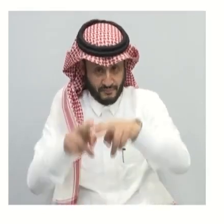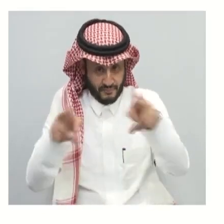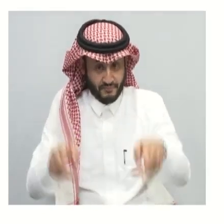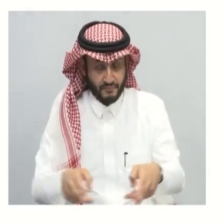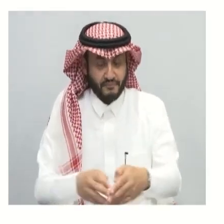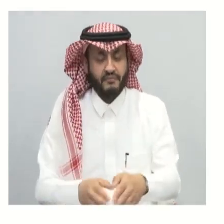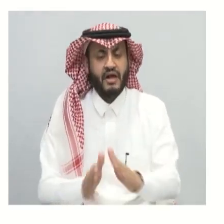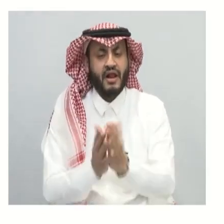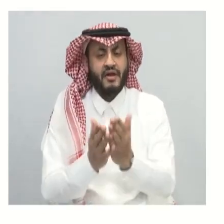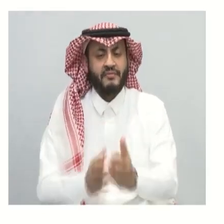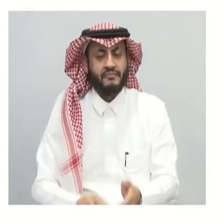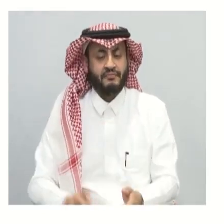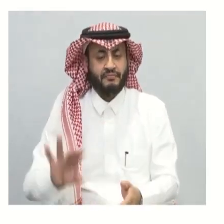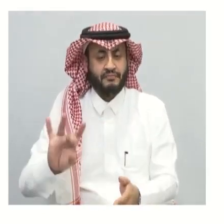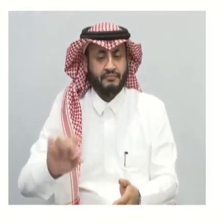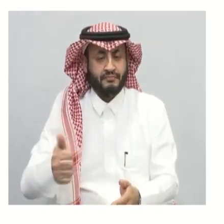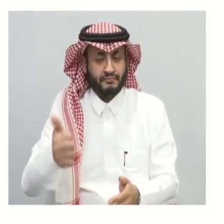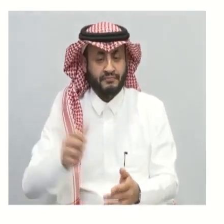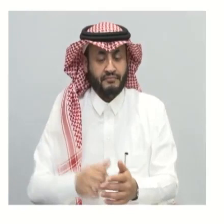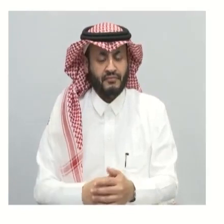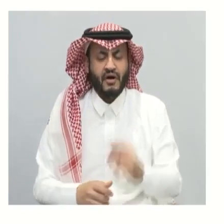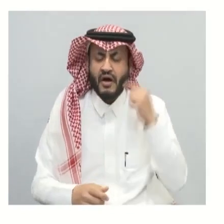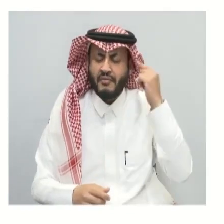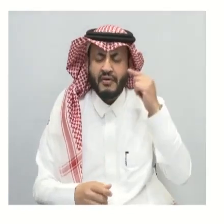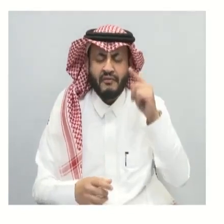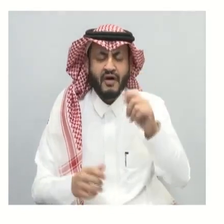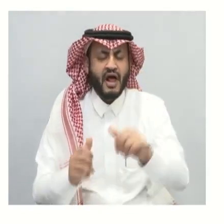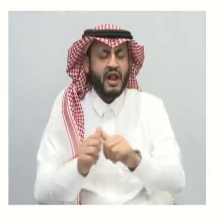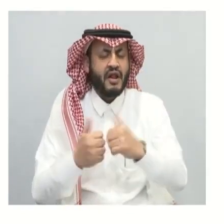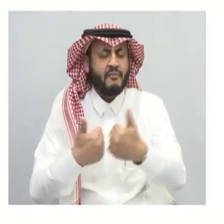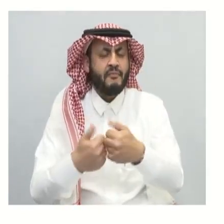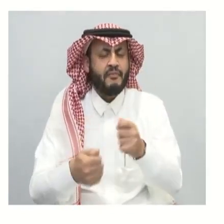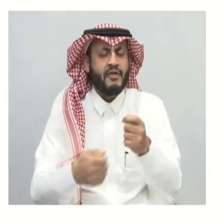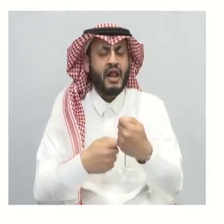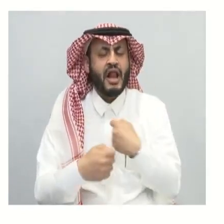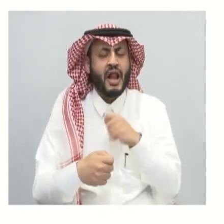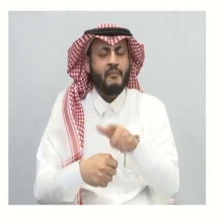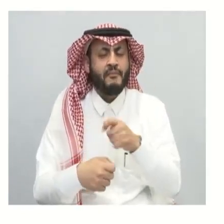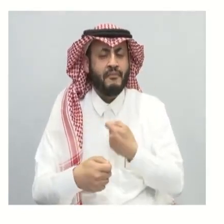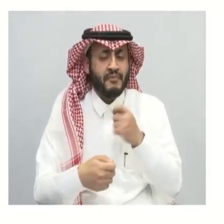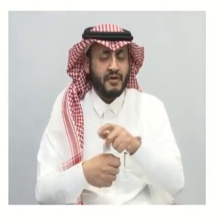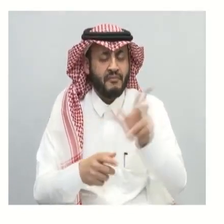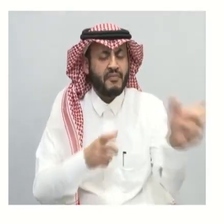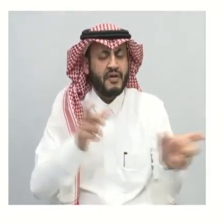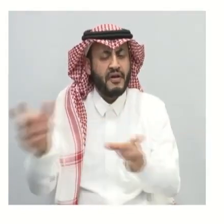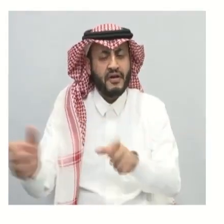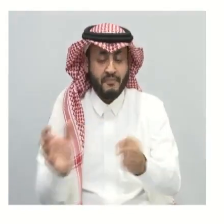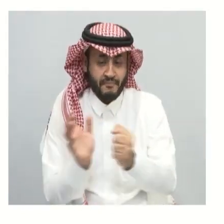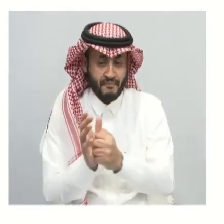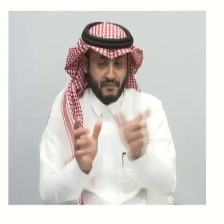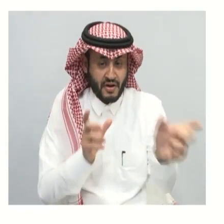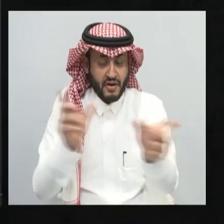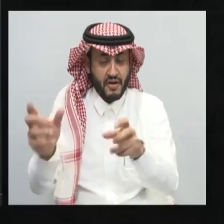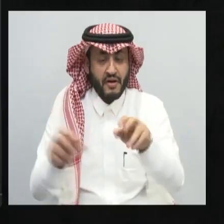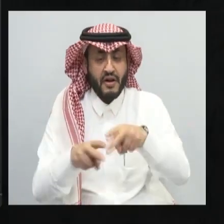books, page 18, think about the complaints that your family has made about different products at home. What are the